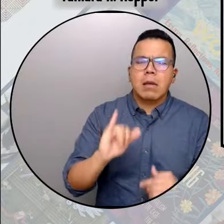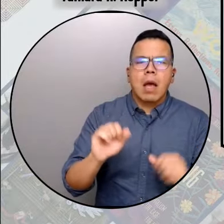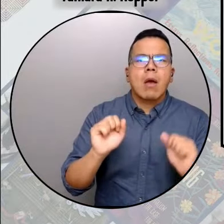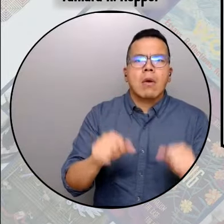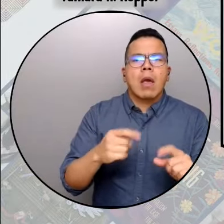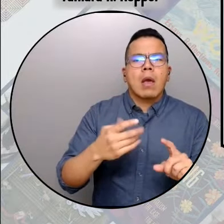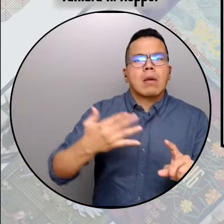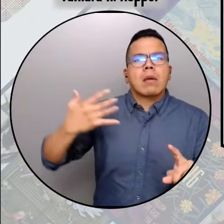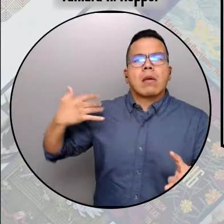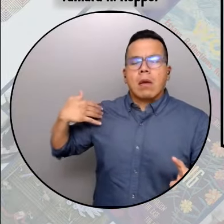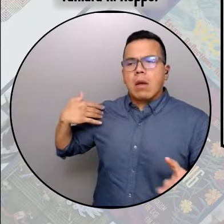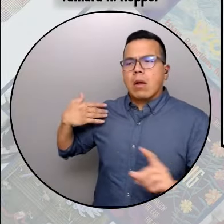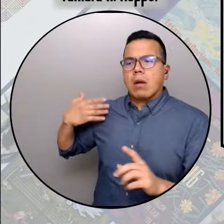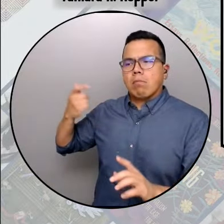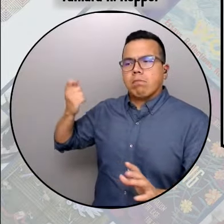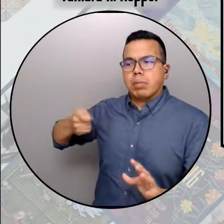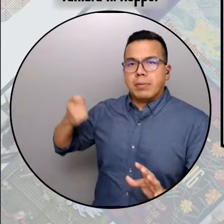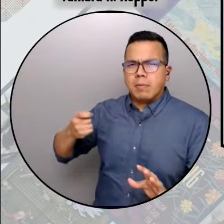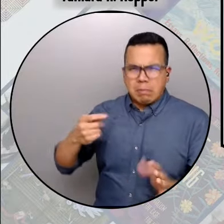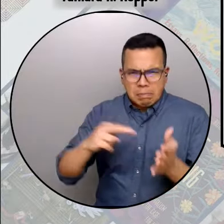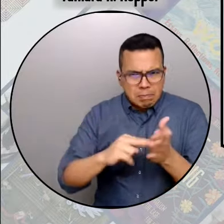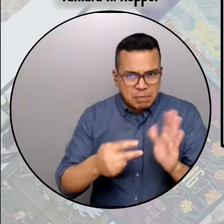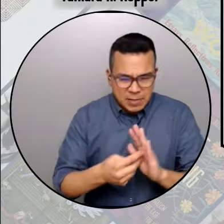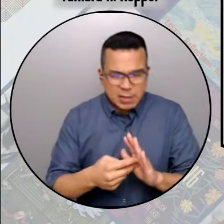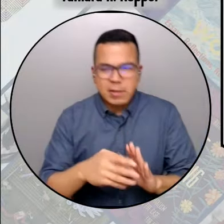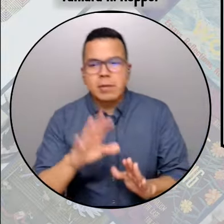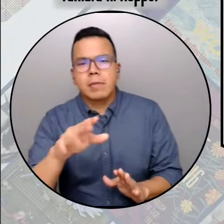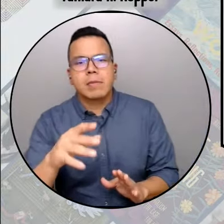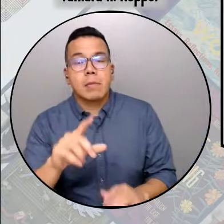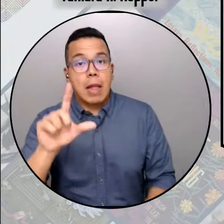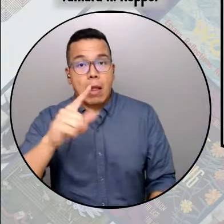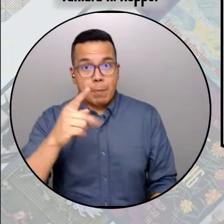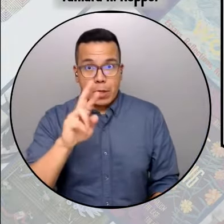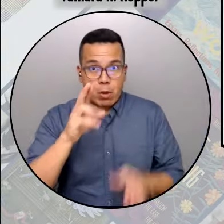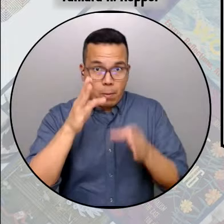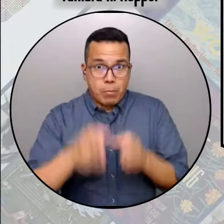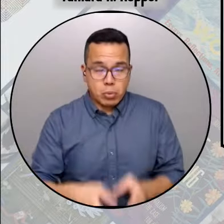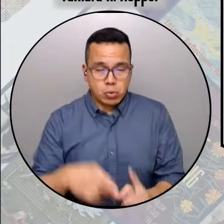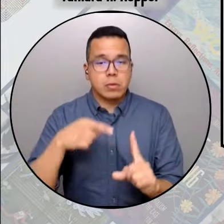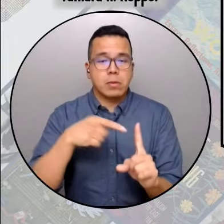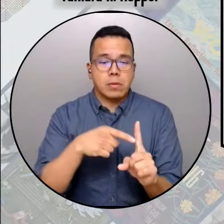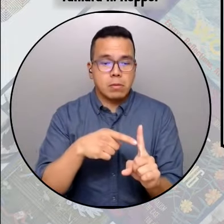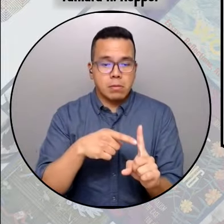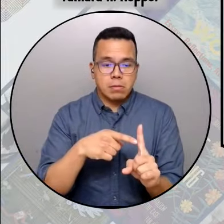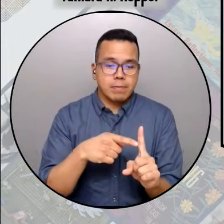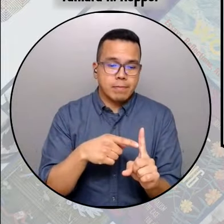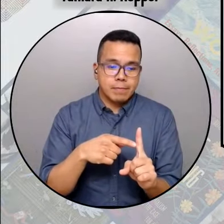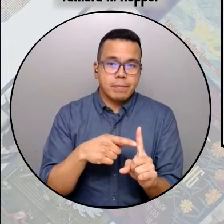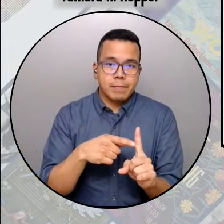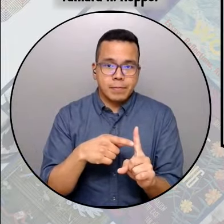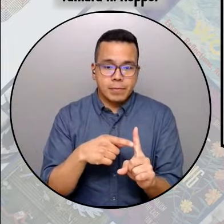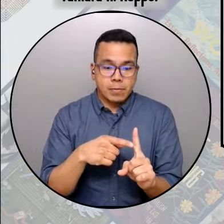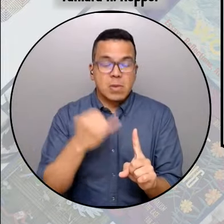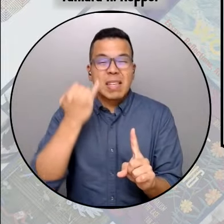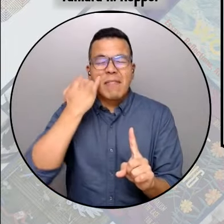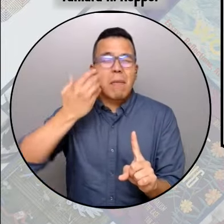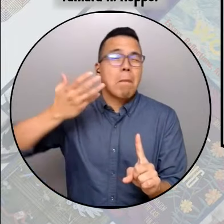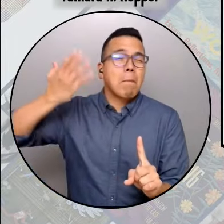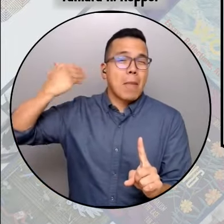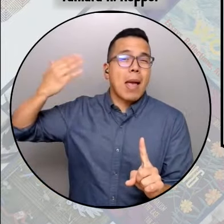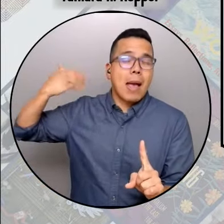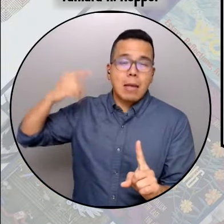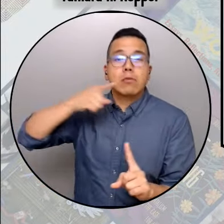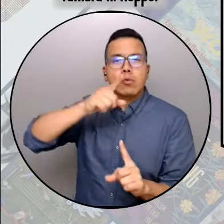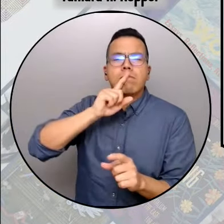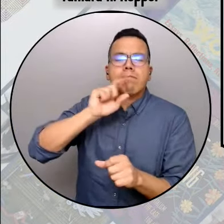you could be a legal immigrant, you could be an LPR, for example. And let's say you committed an offense in the past and